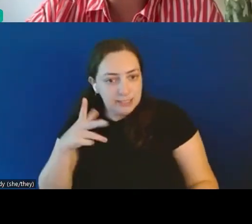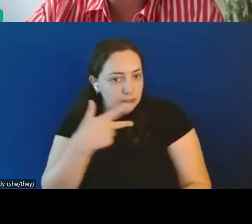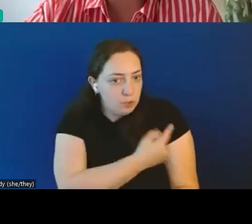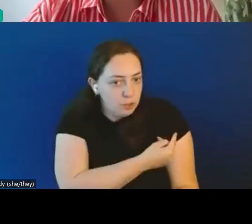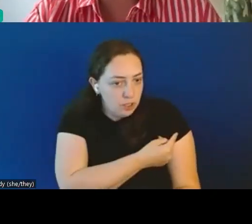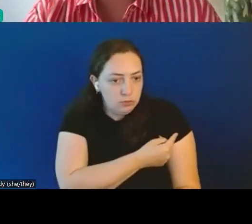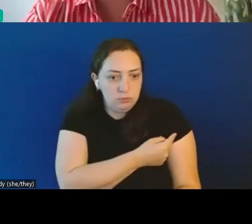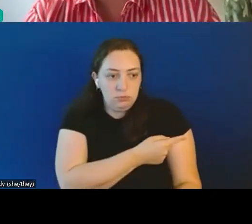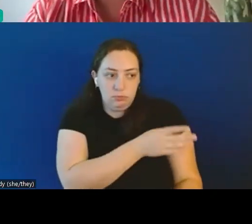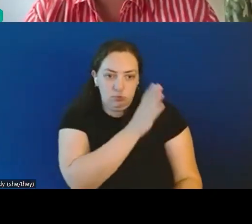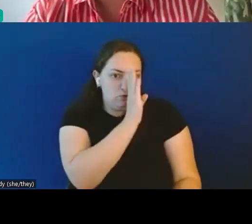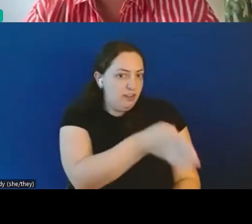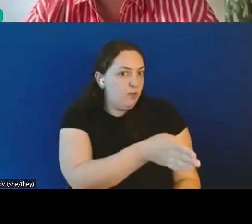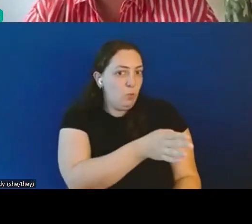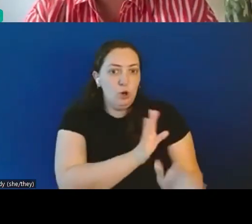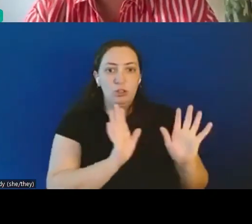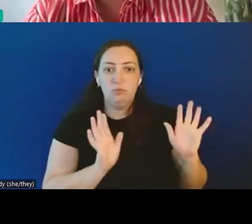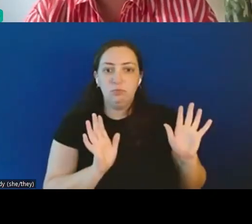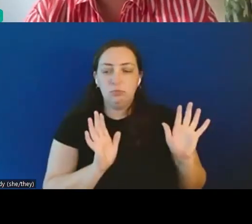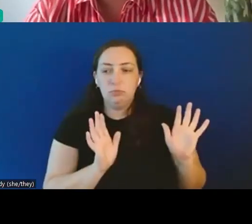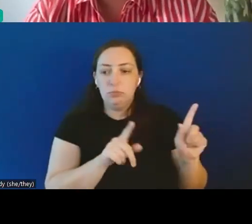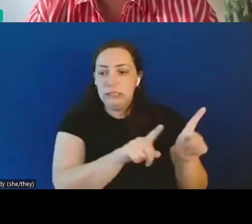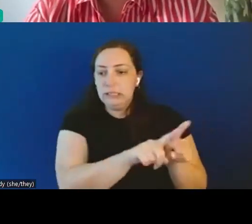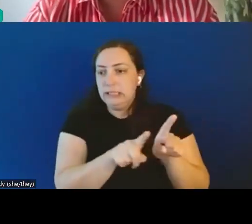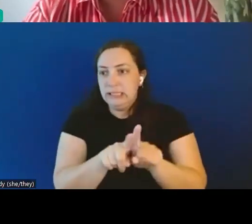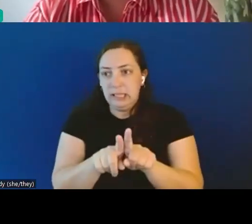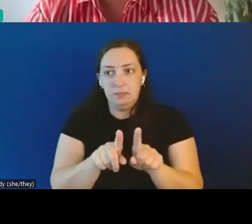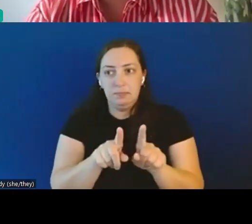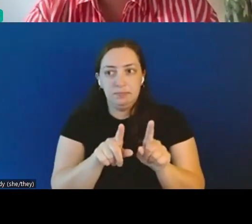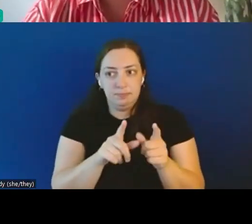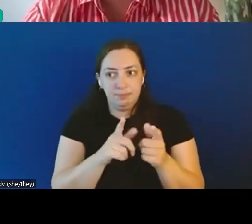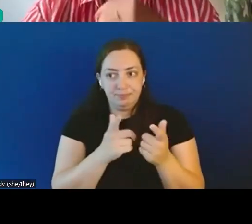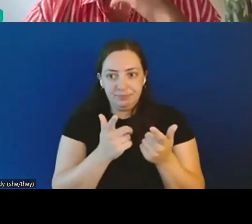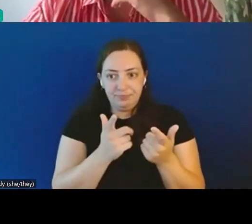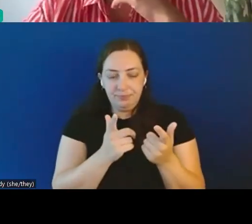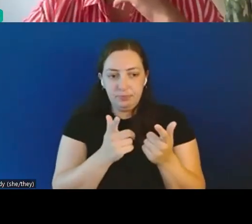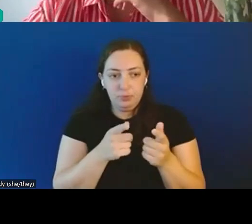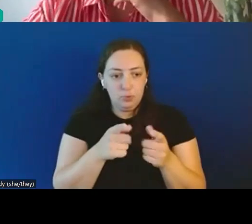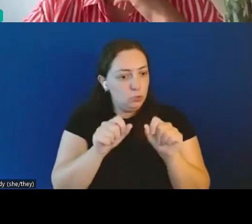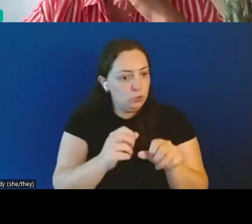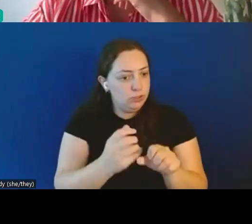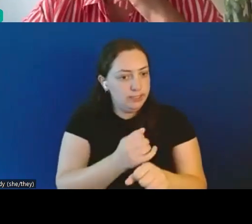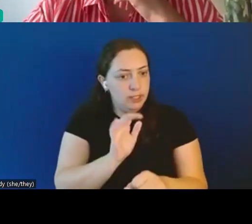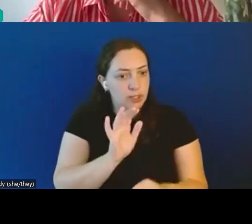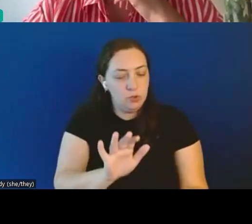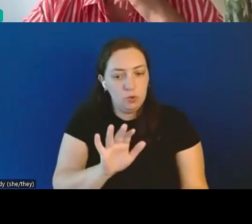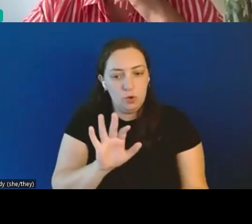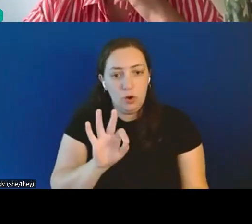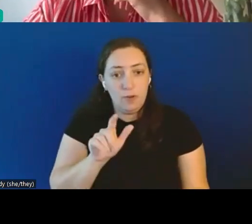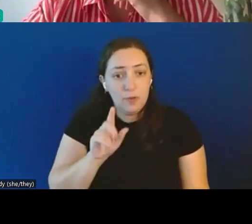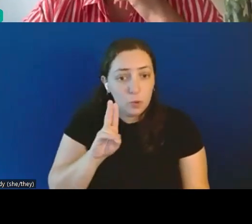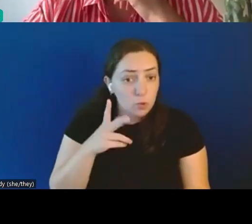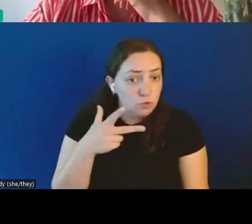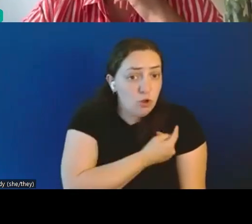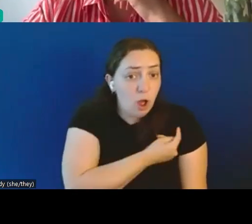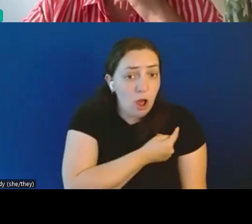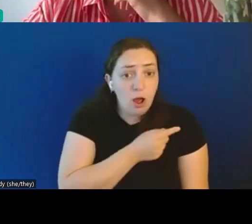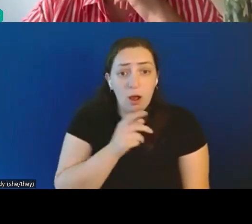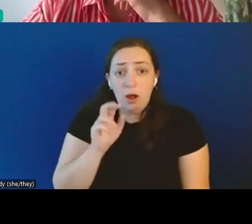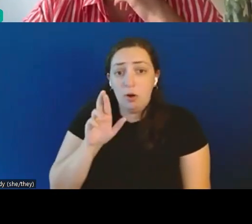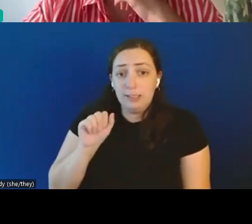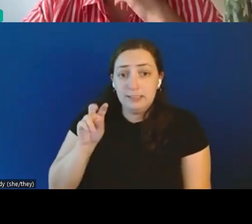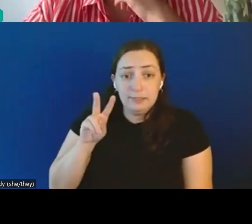that's straightforward. And in the same way, you were able to get your flu shot or